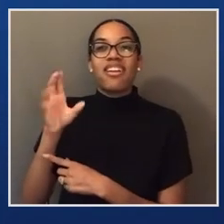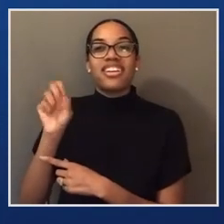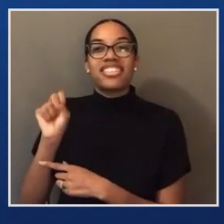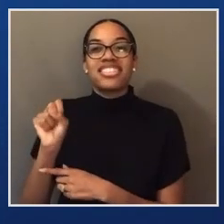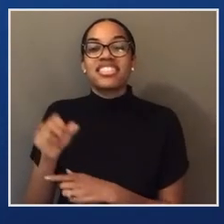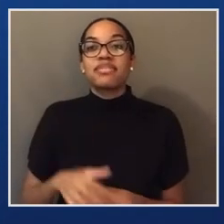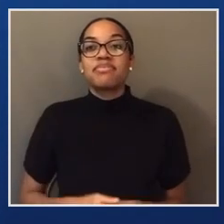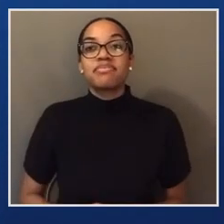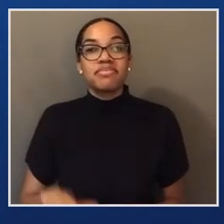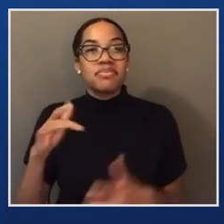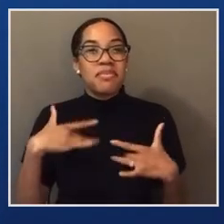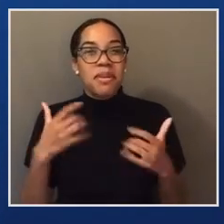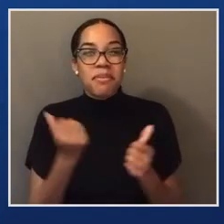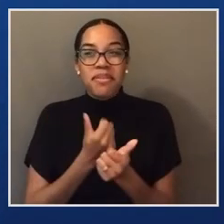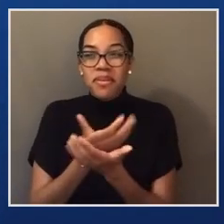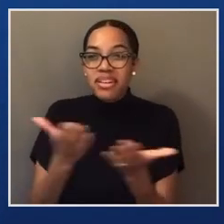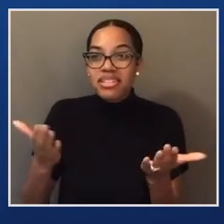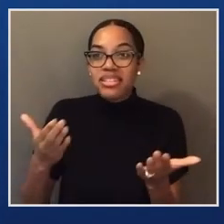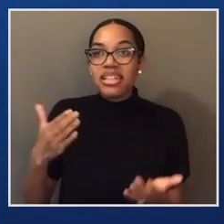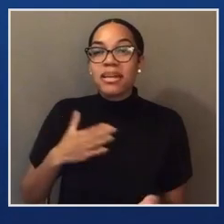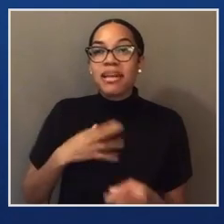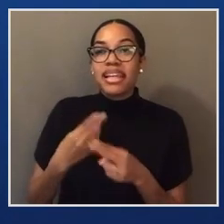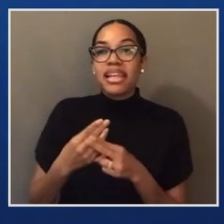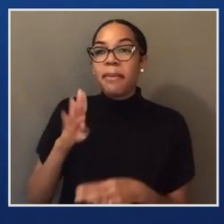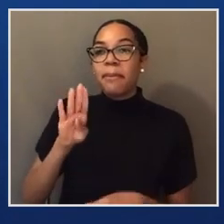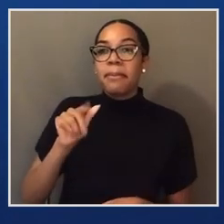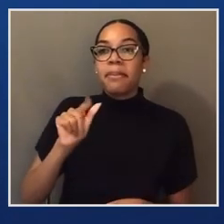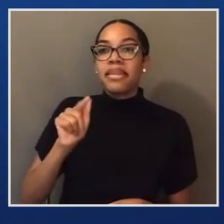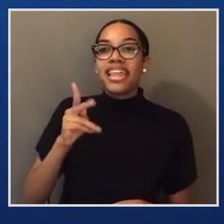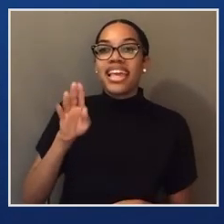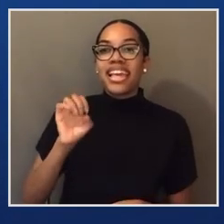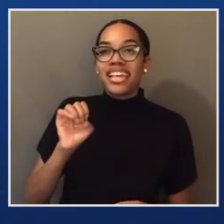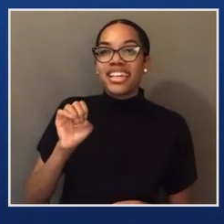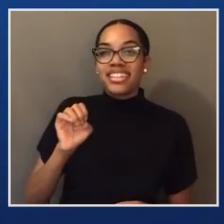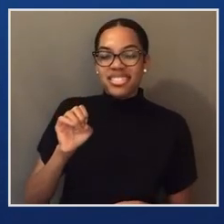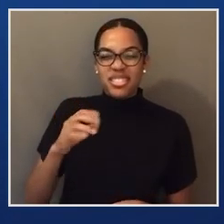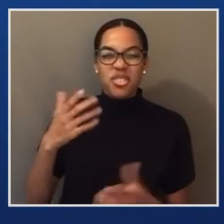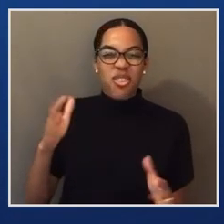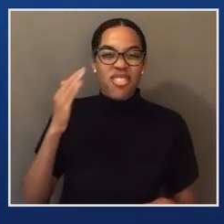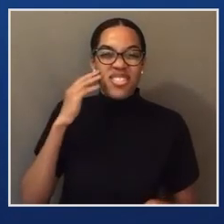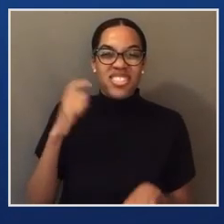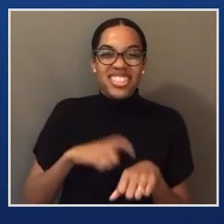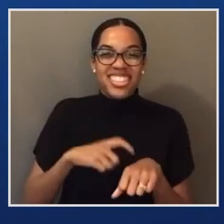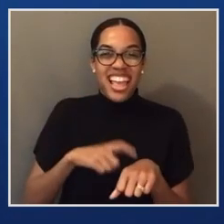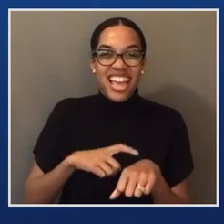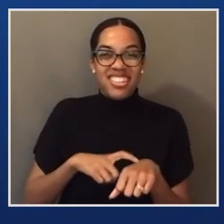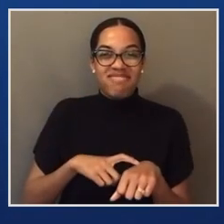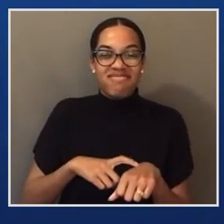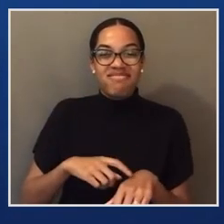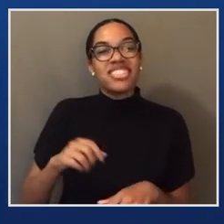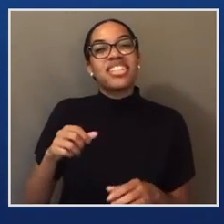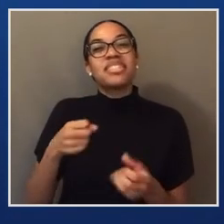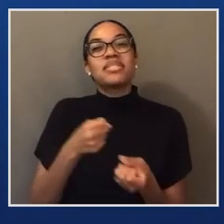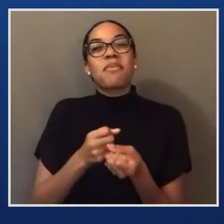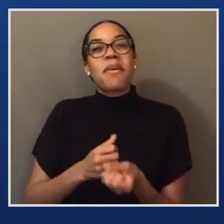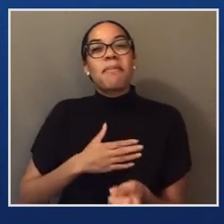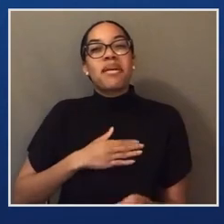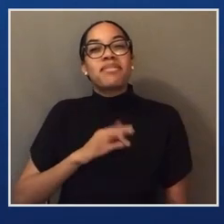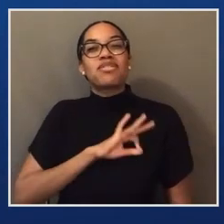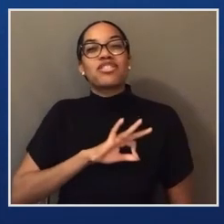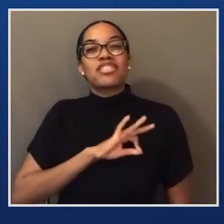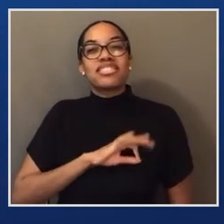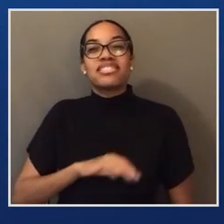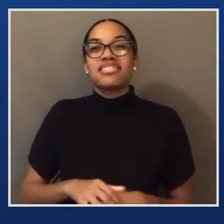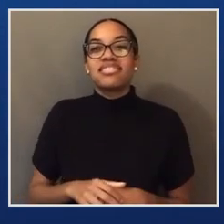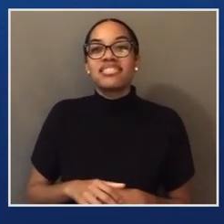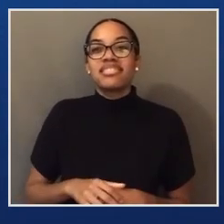What's going on, everybody? Mike Blake, Vice Chair, DNC. You already know what time it is. I got a rep, Alphi Alpha Fraternity Incorporated, Northwestern University Assemblyman out of the